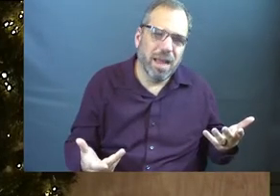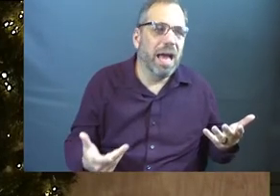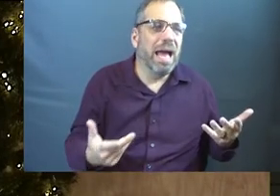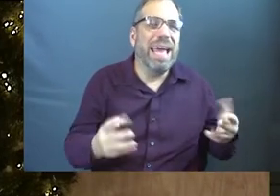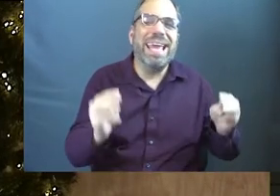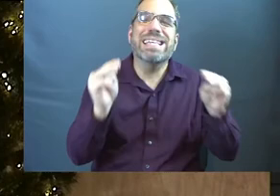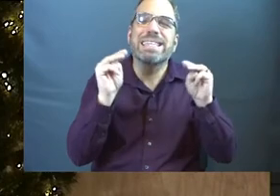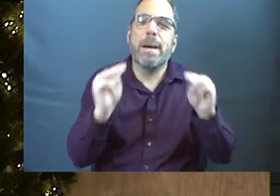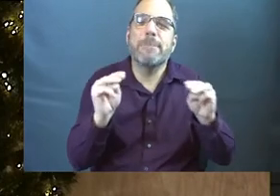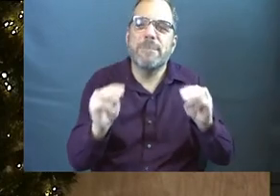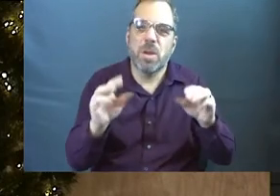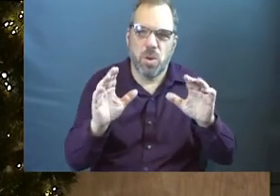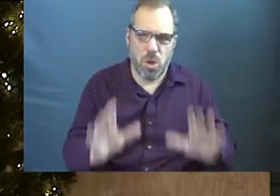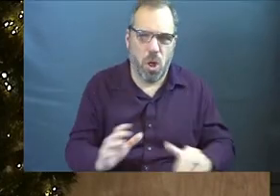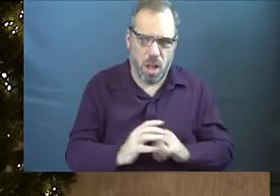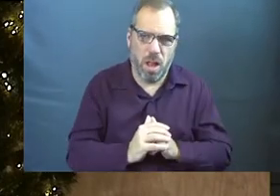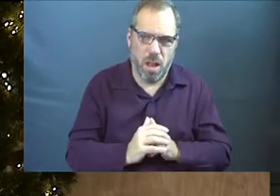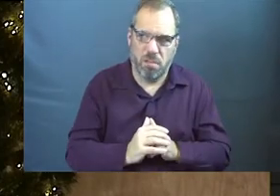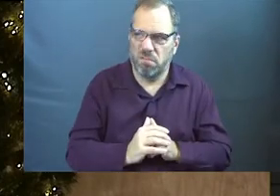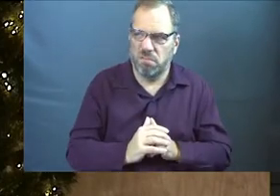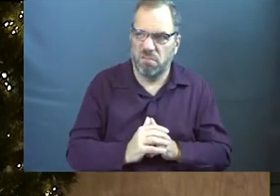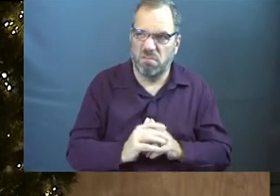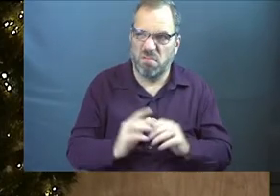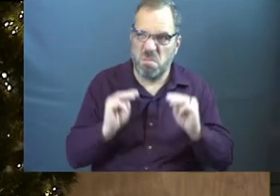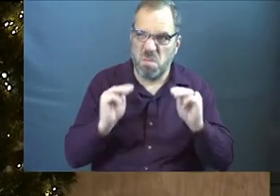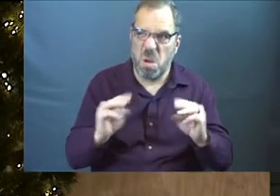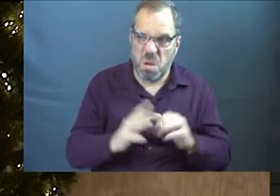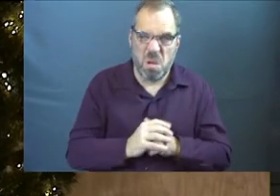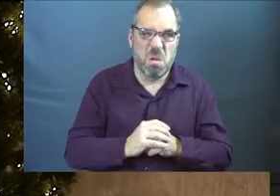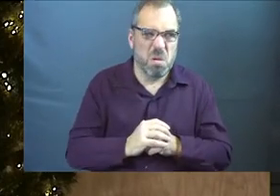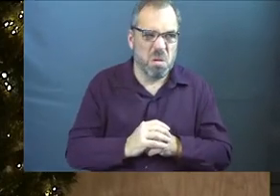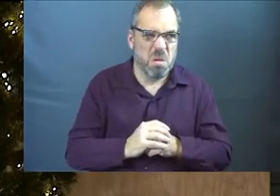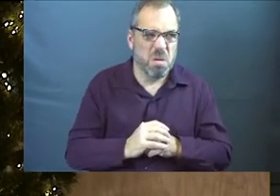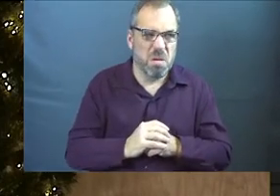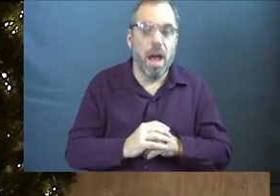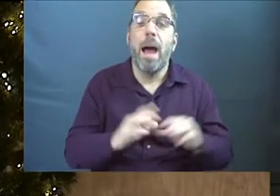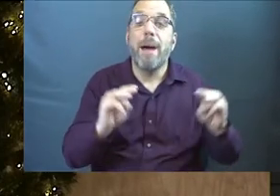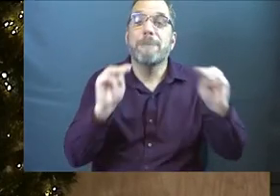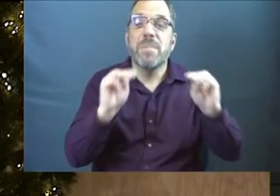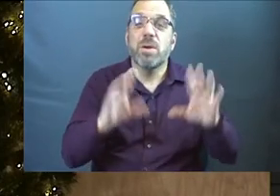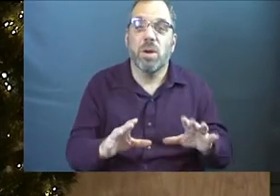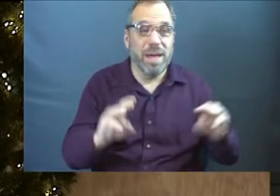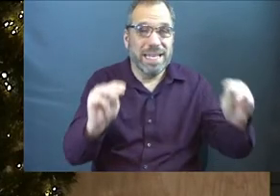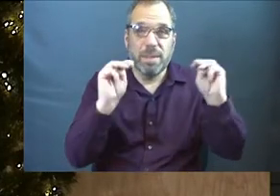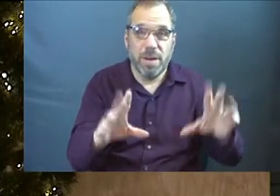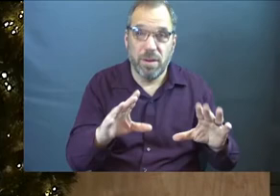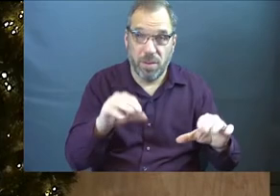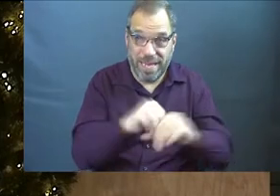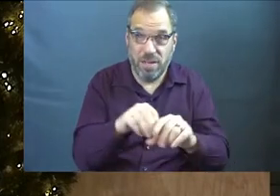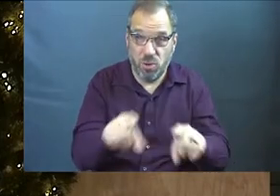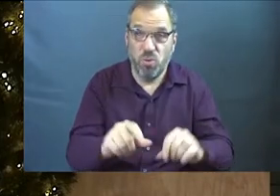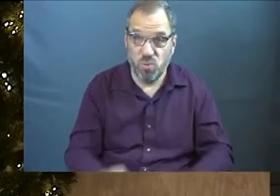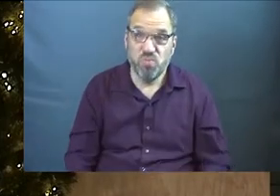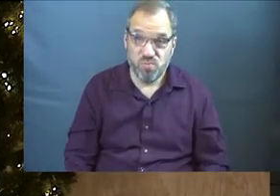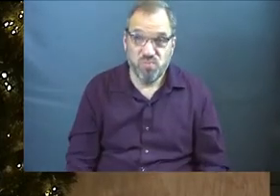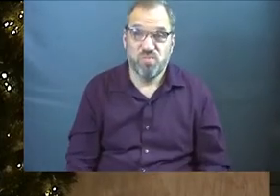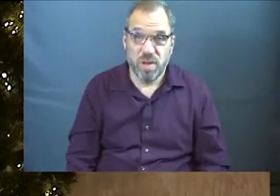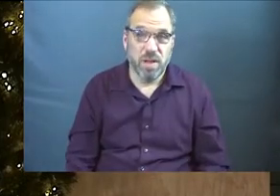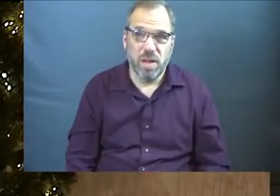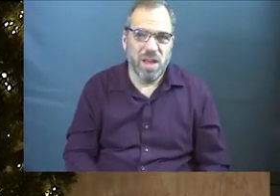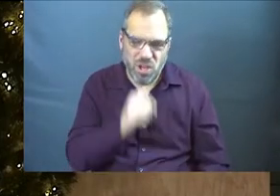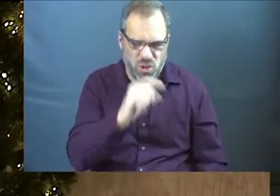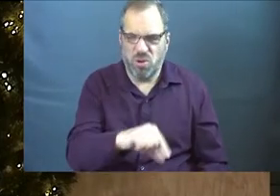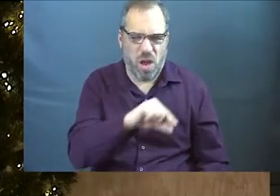It's a miracle. Say miracle. Say miracle. Miracle. It's a miracle in you. You're